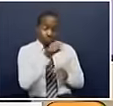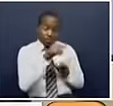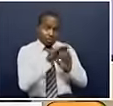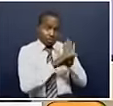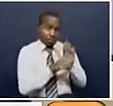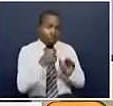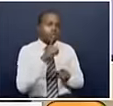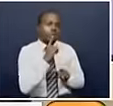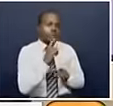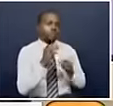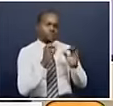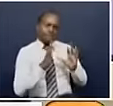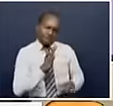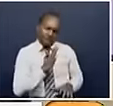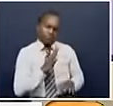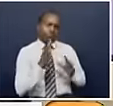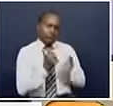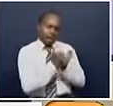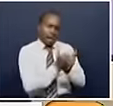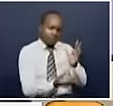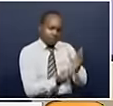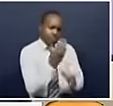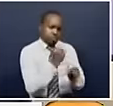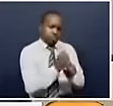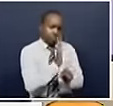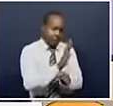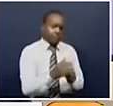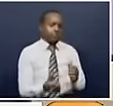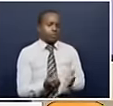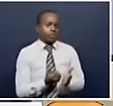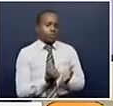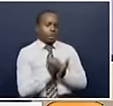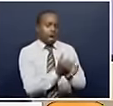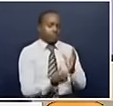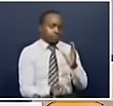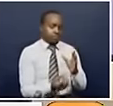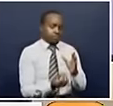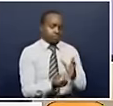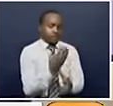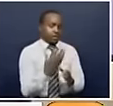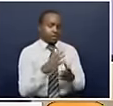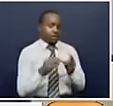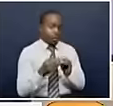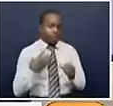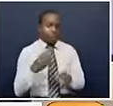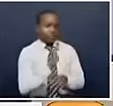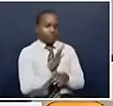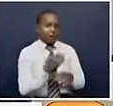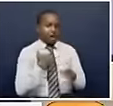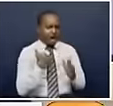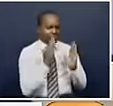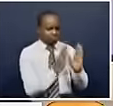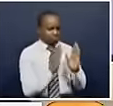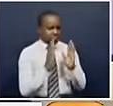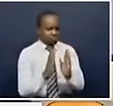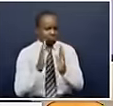fine, as we help them to start their own jobs, as we help them to create their wealth, let's do it in a structured way. And so let's first